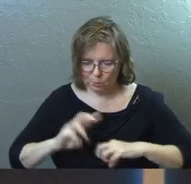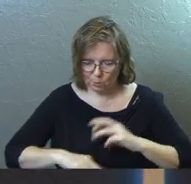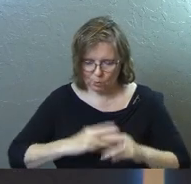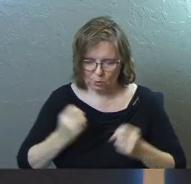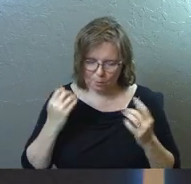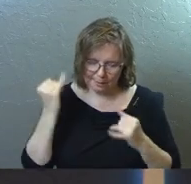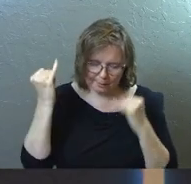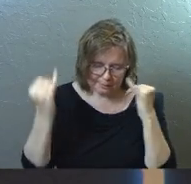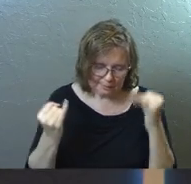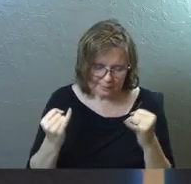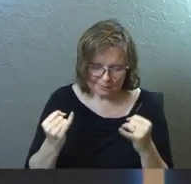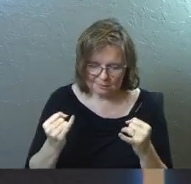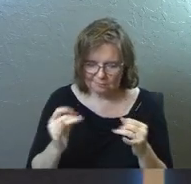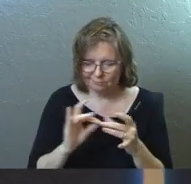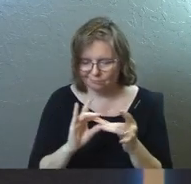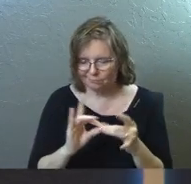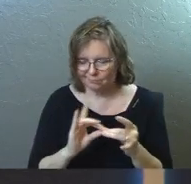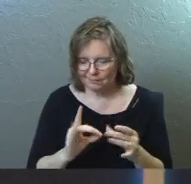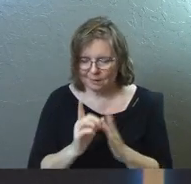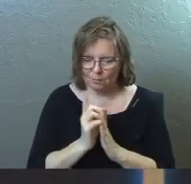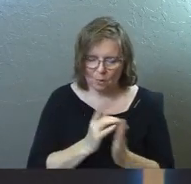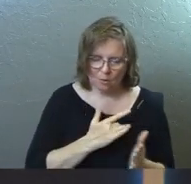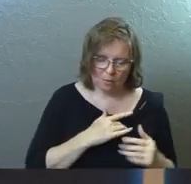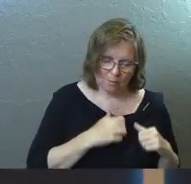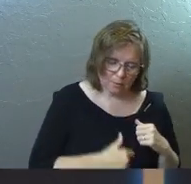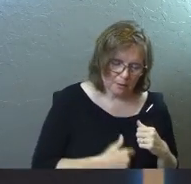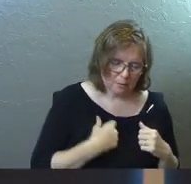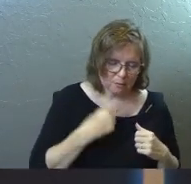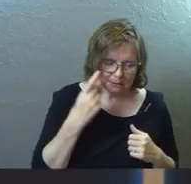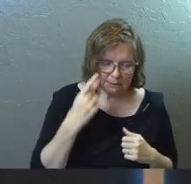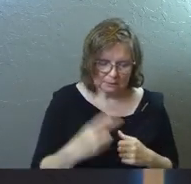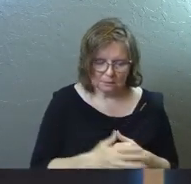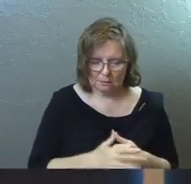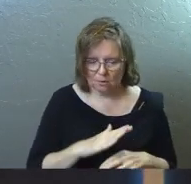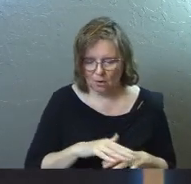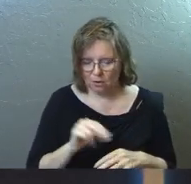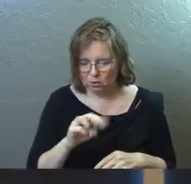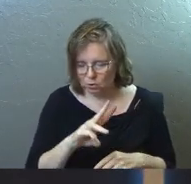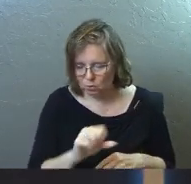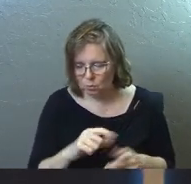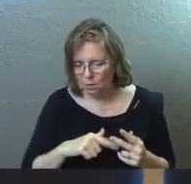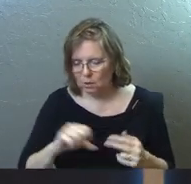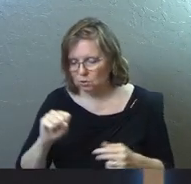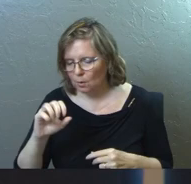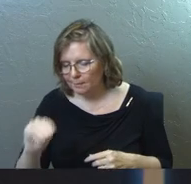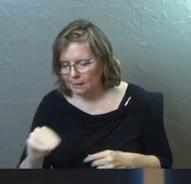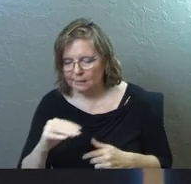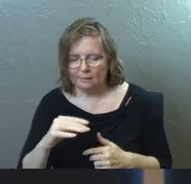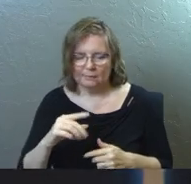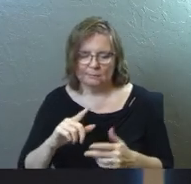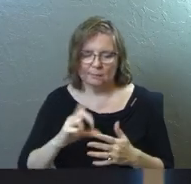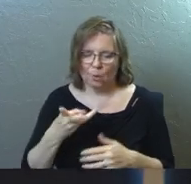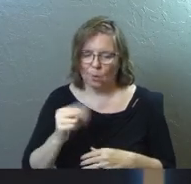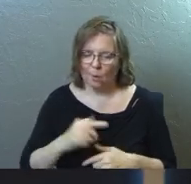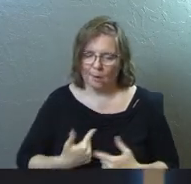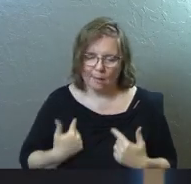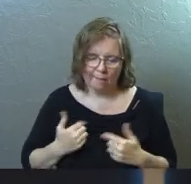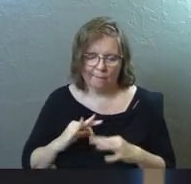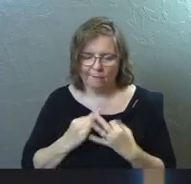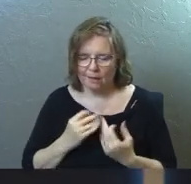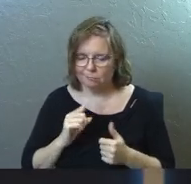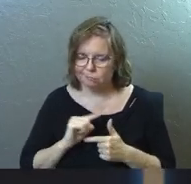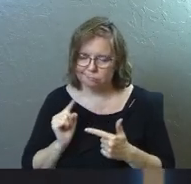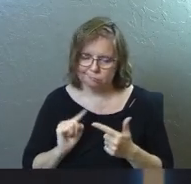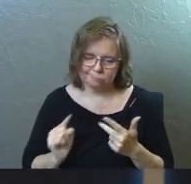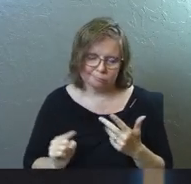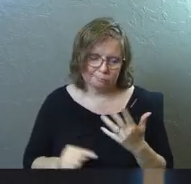ideas, and we've talked about it all, God. Moments of heartbreak that we see on the news, on social media, in our own lives, in our own families